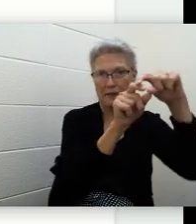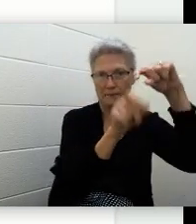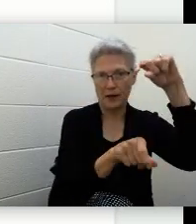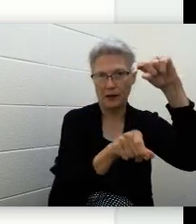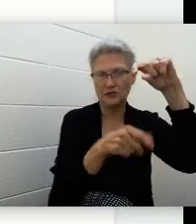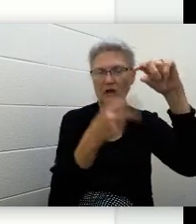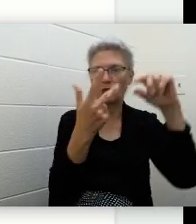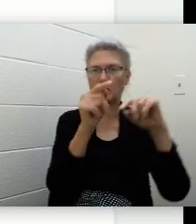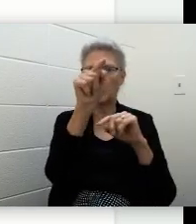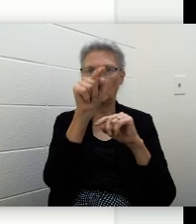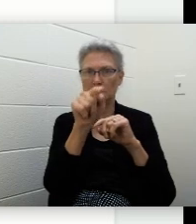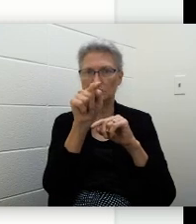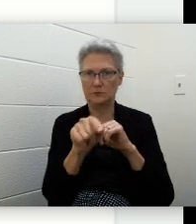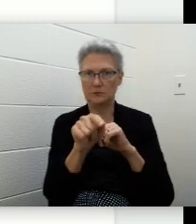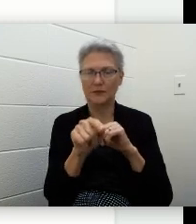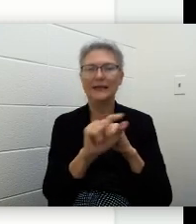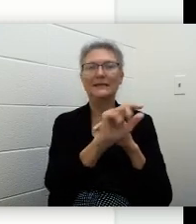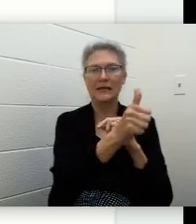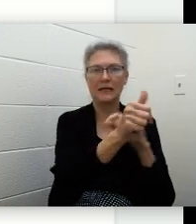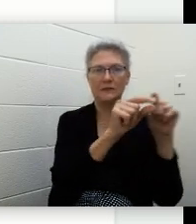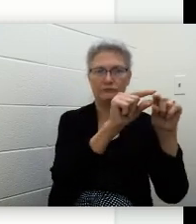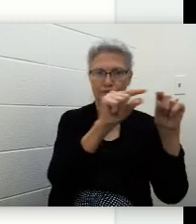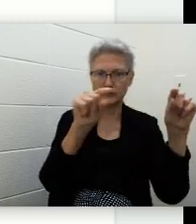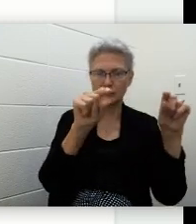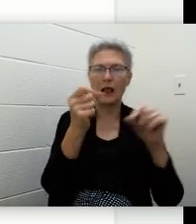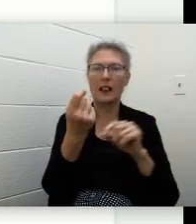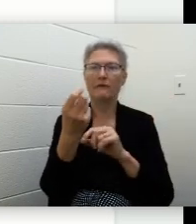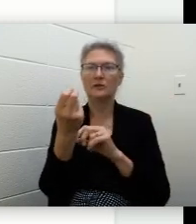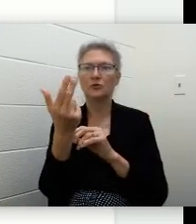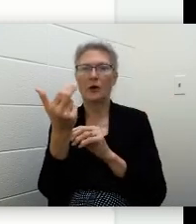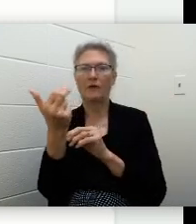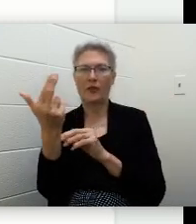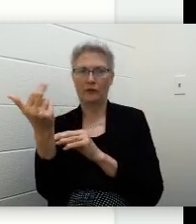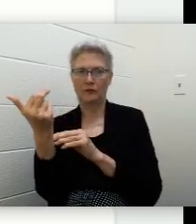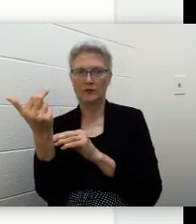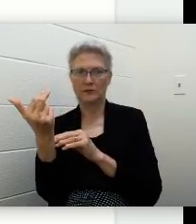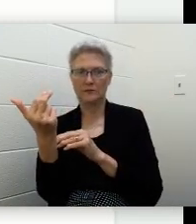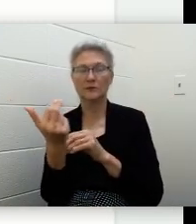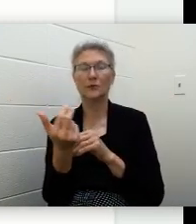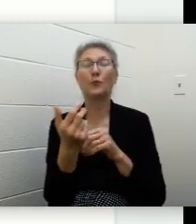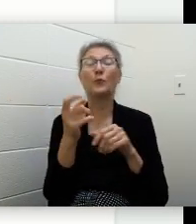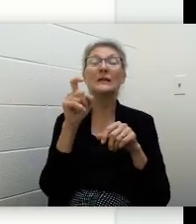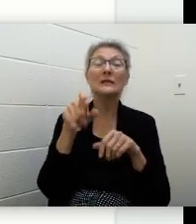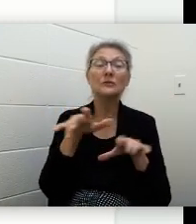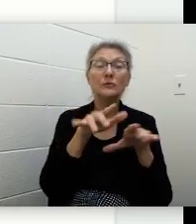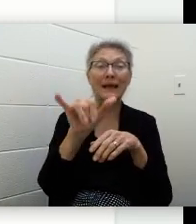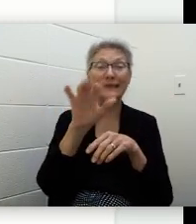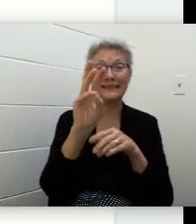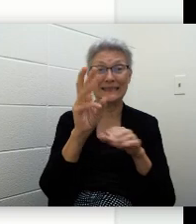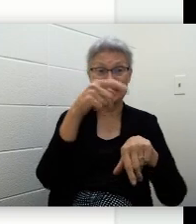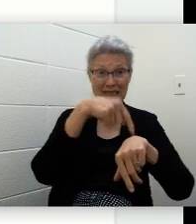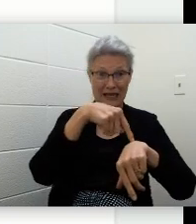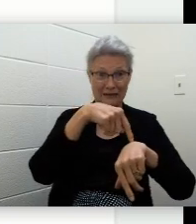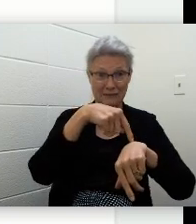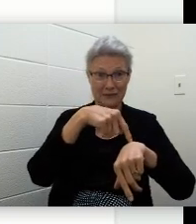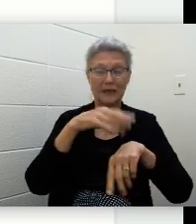ones. So 10, 11, 12, 13. We need to do that 6 times. All right, so here we